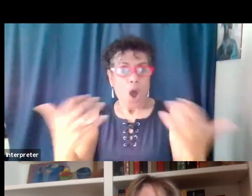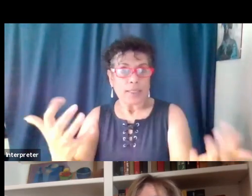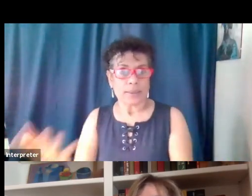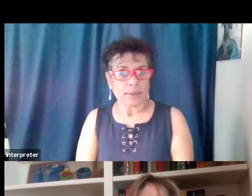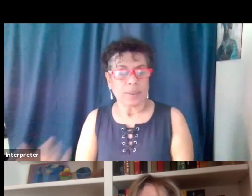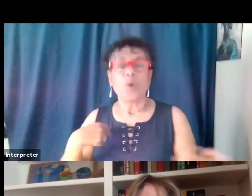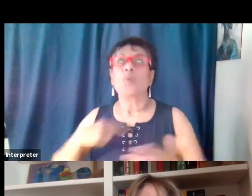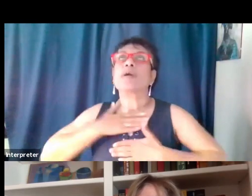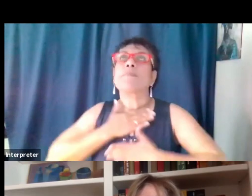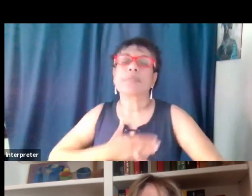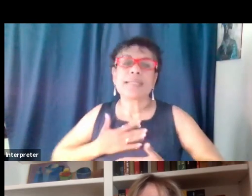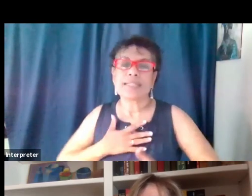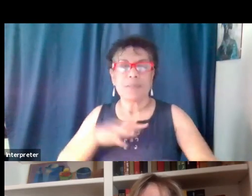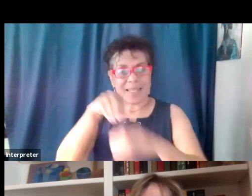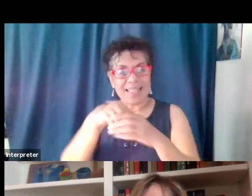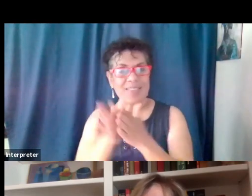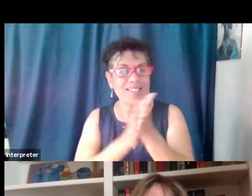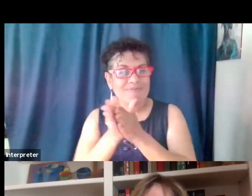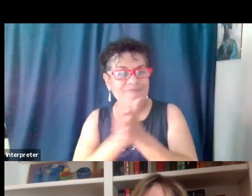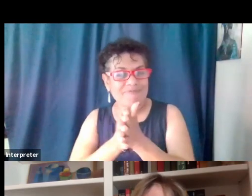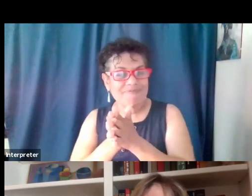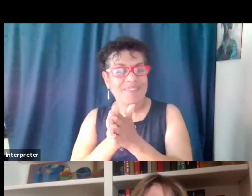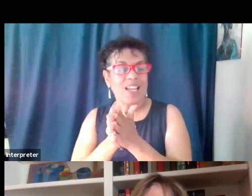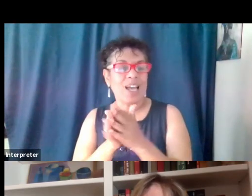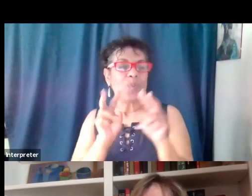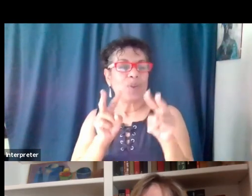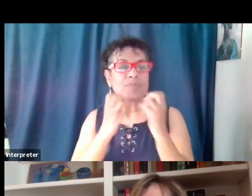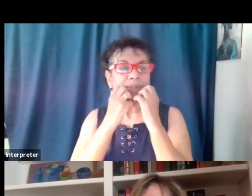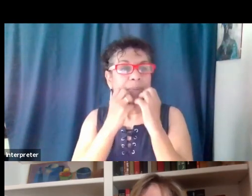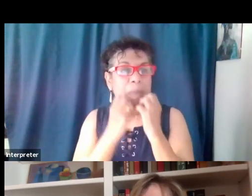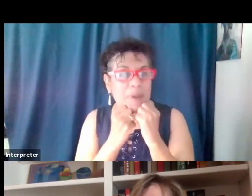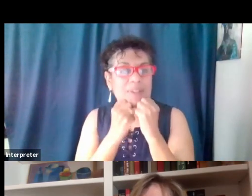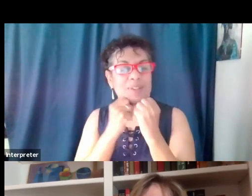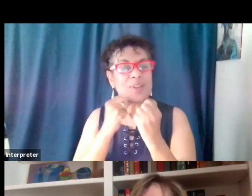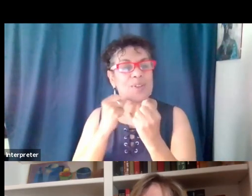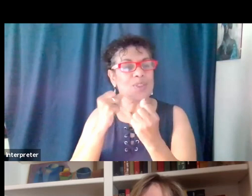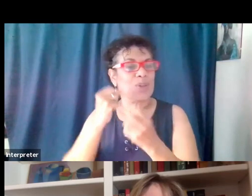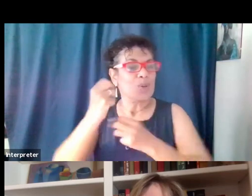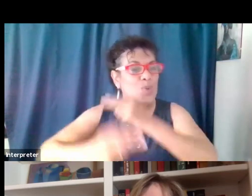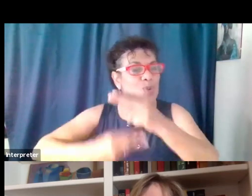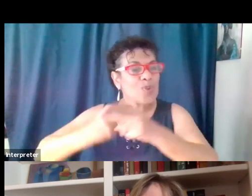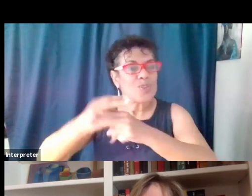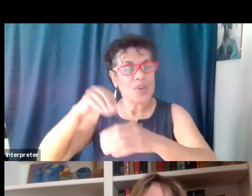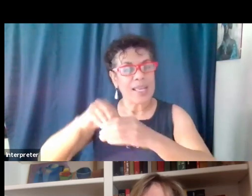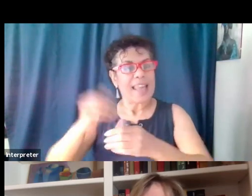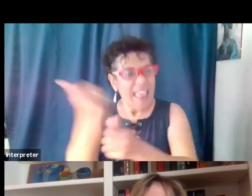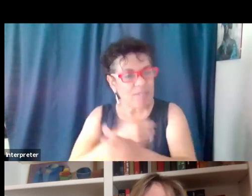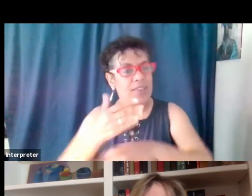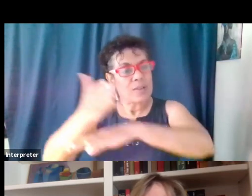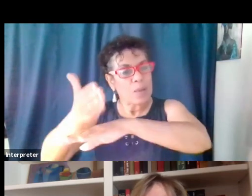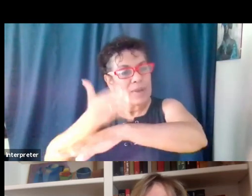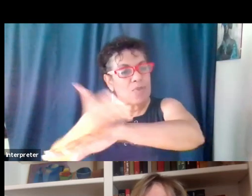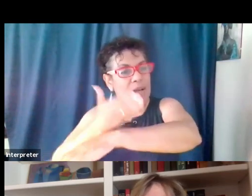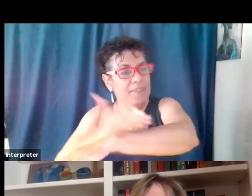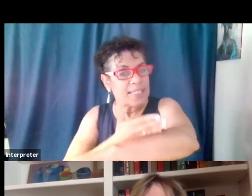we're so pleased to be part of this initiative and had the chance to embrace those principles in all of our renovation. And a